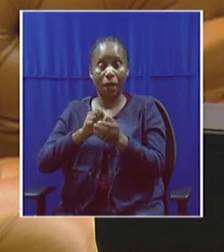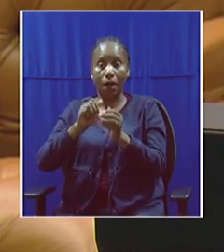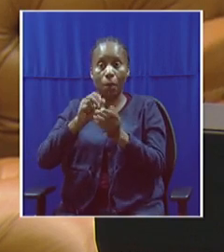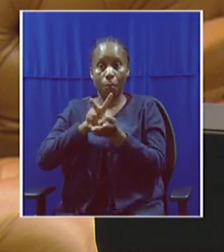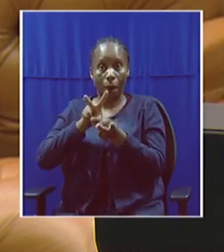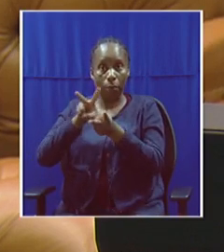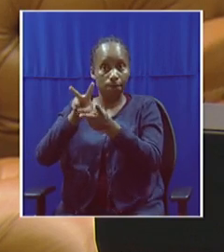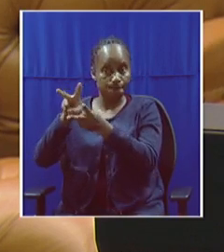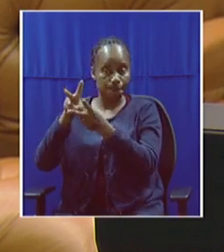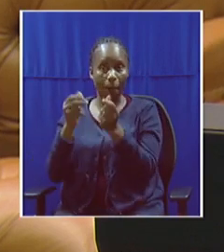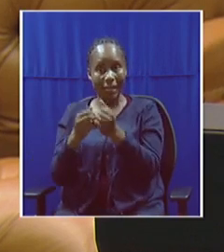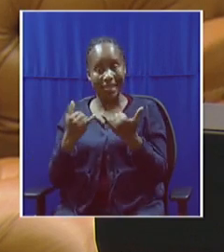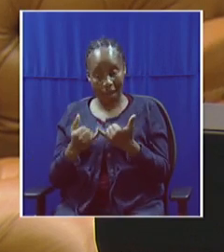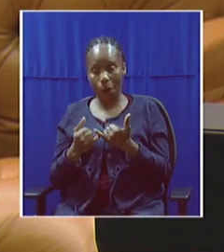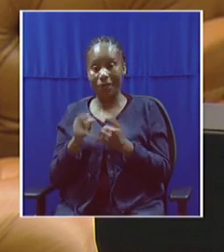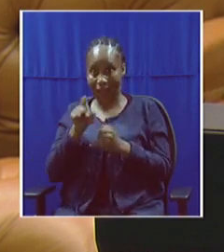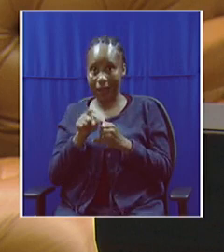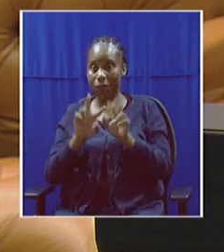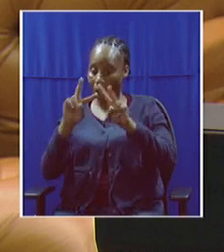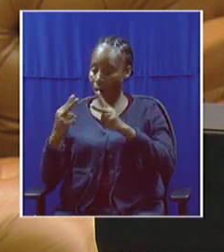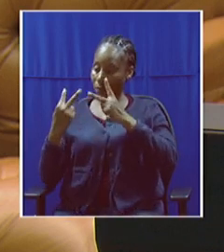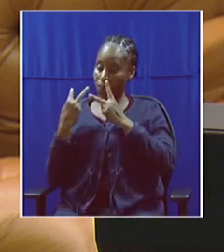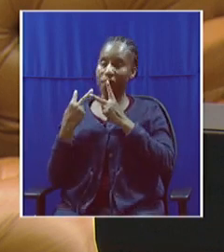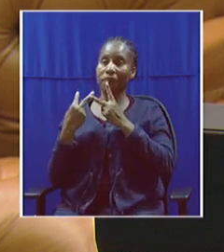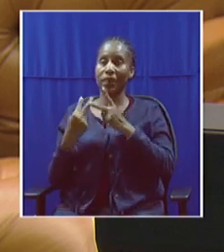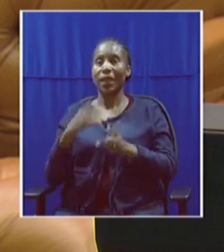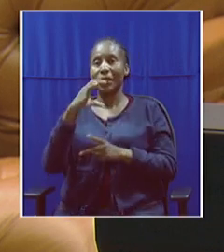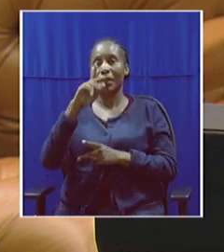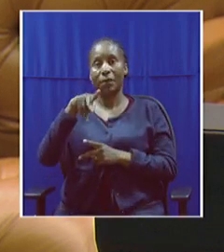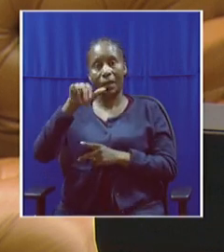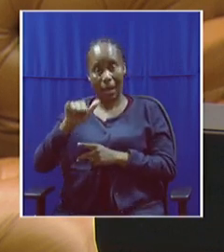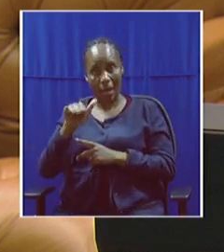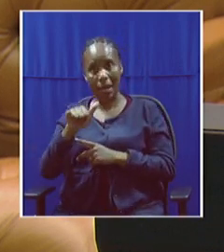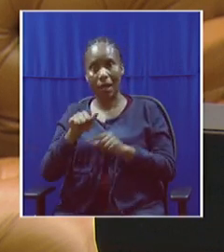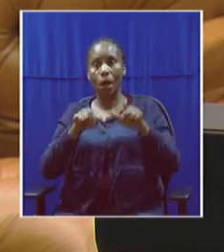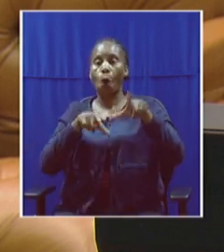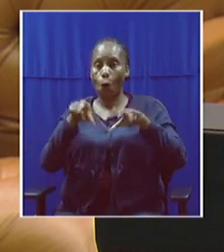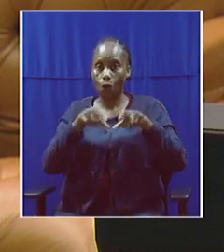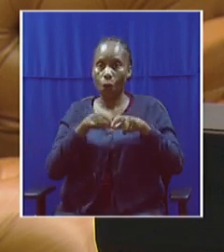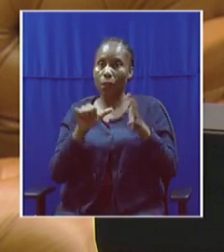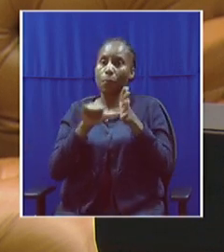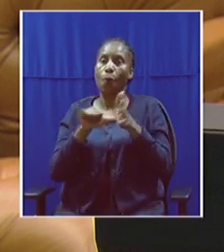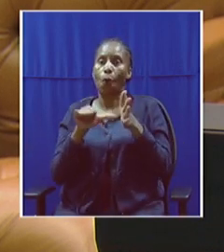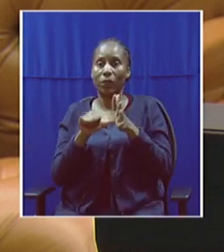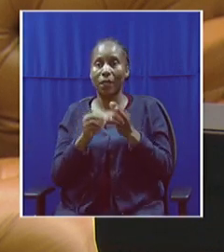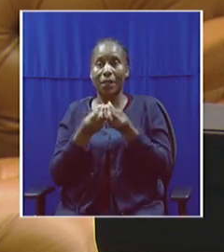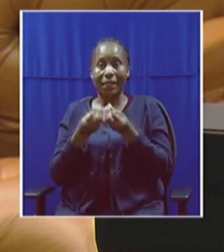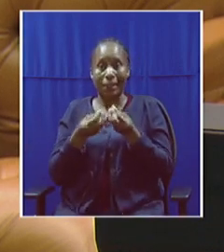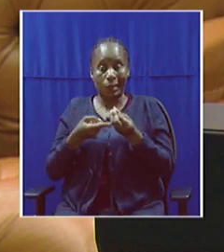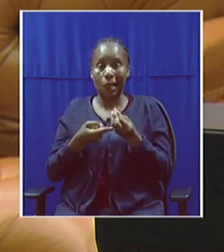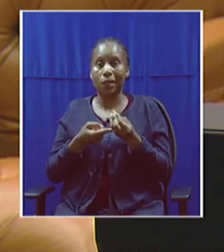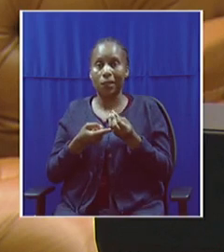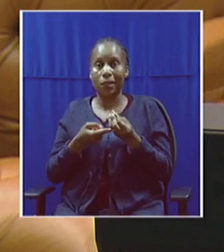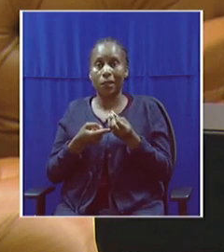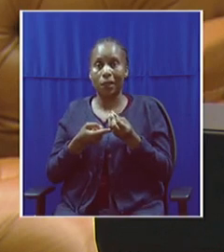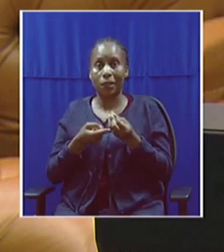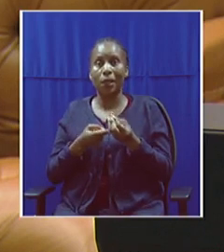review at the moment CPAs that control substantial resources have had an unfortunate trend of